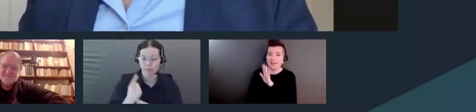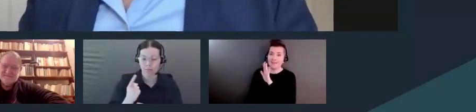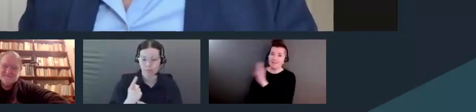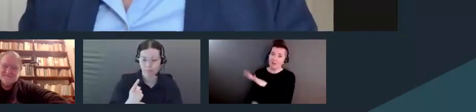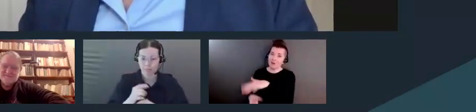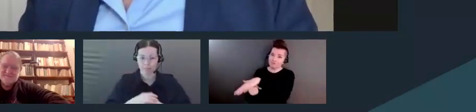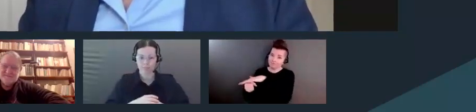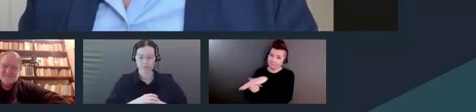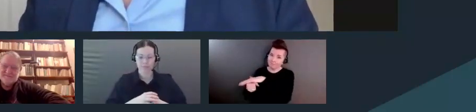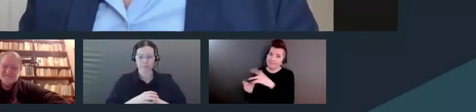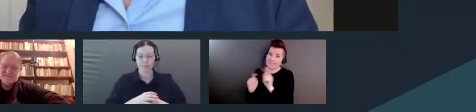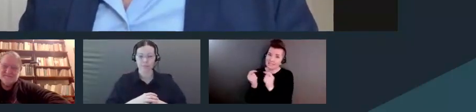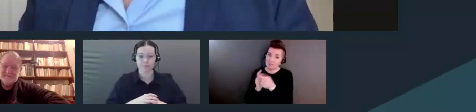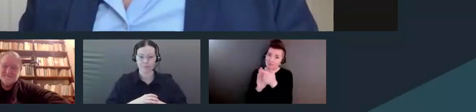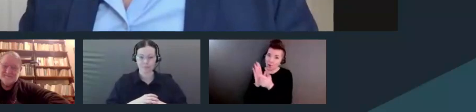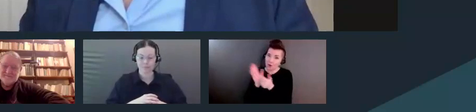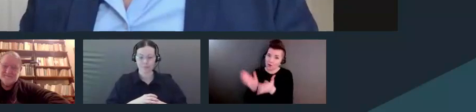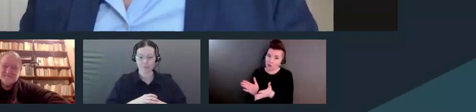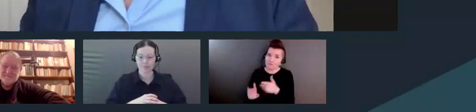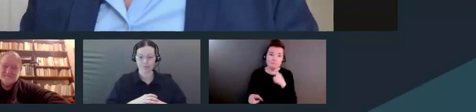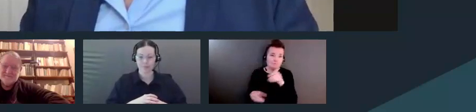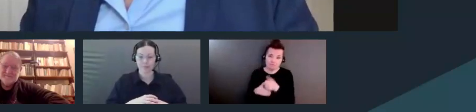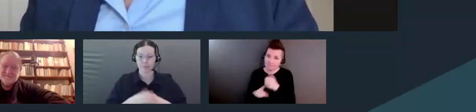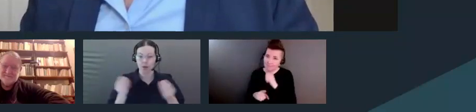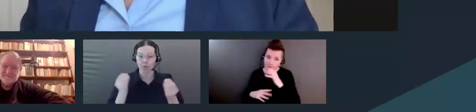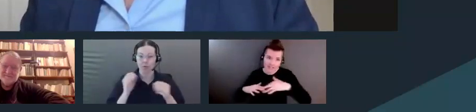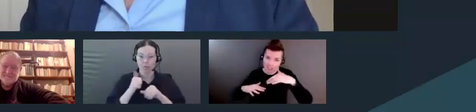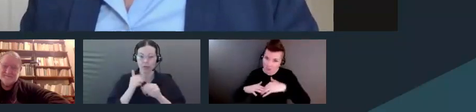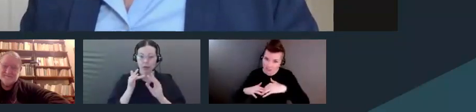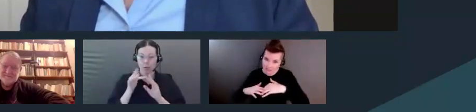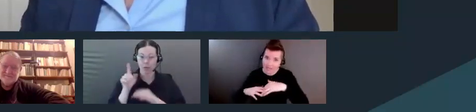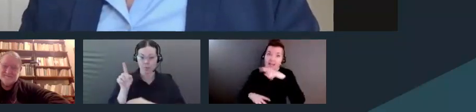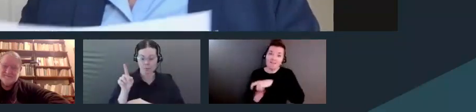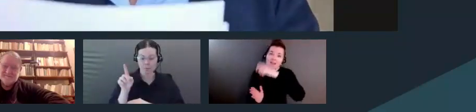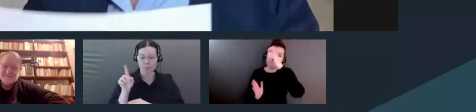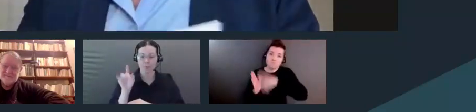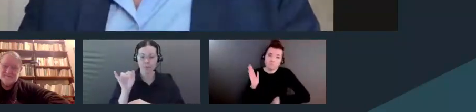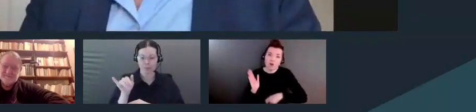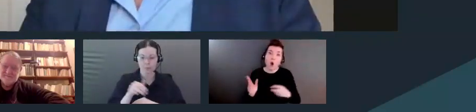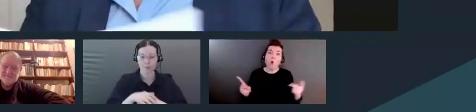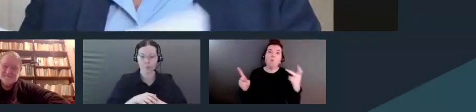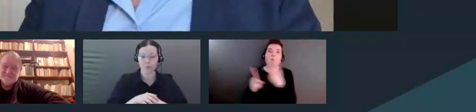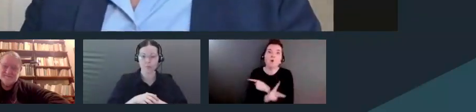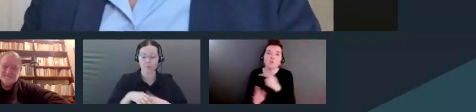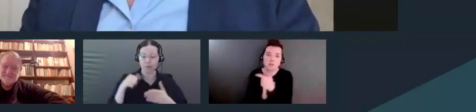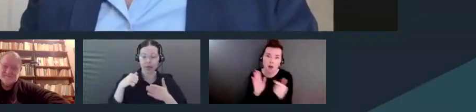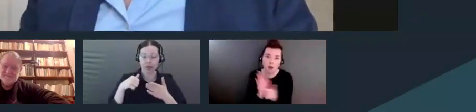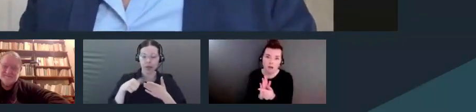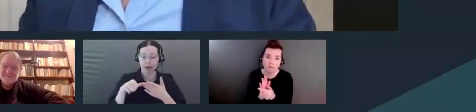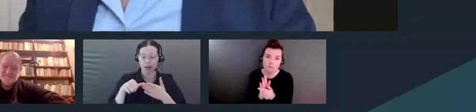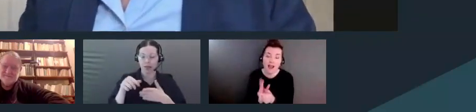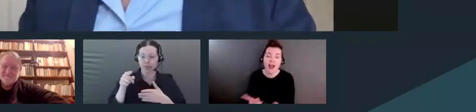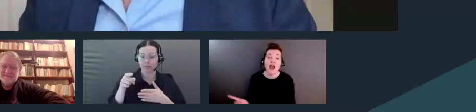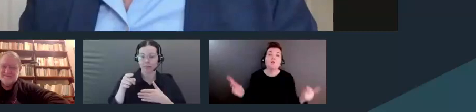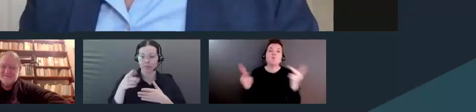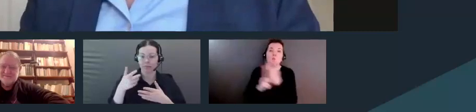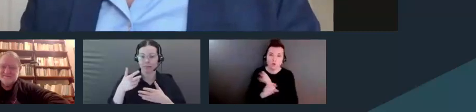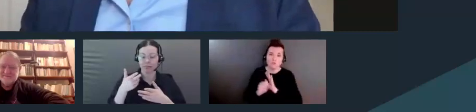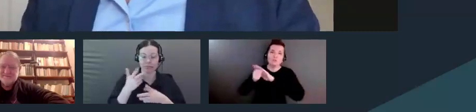non-Inuit lawyers, unfortunately, wrote an even worse law with even worse repression of